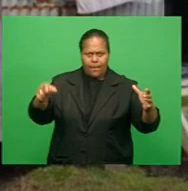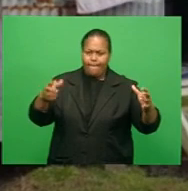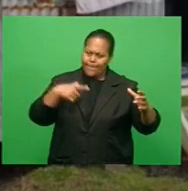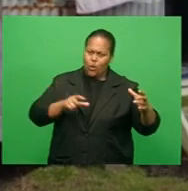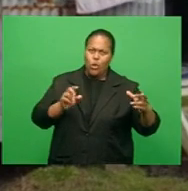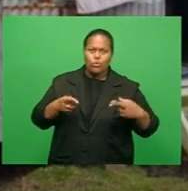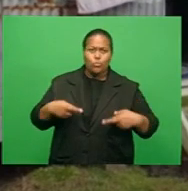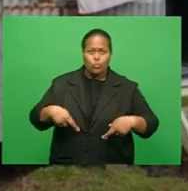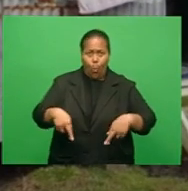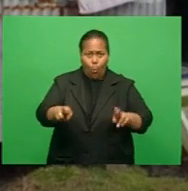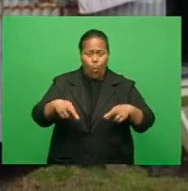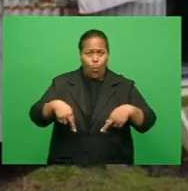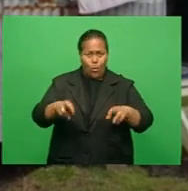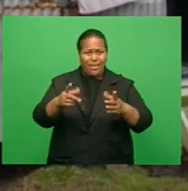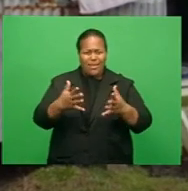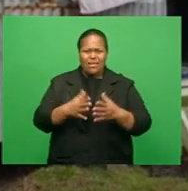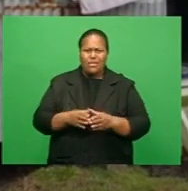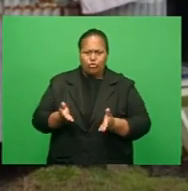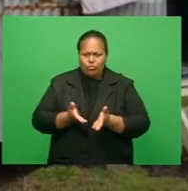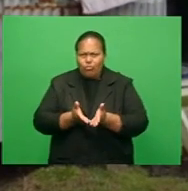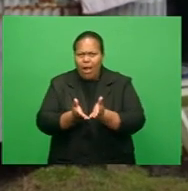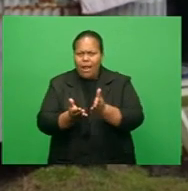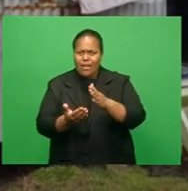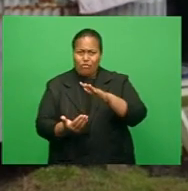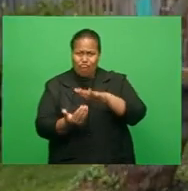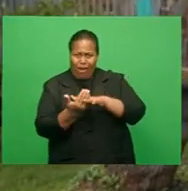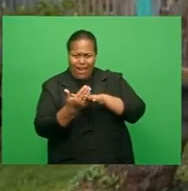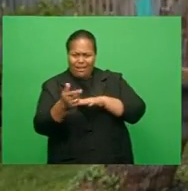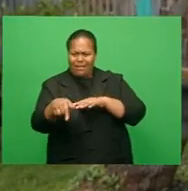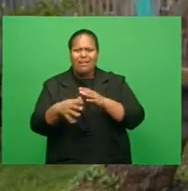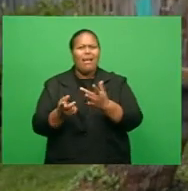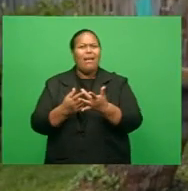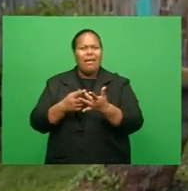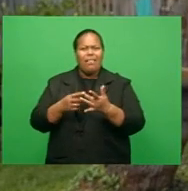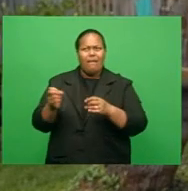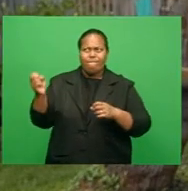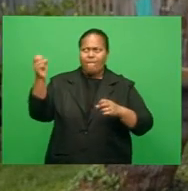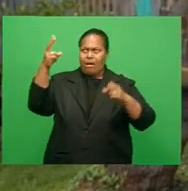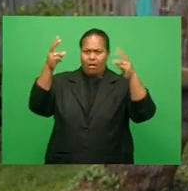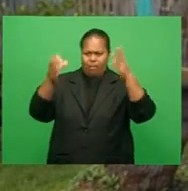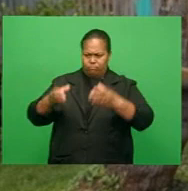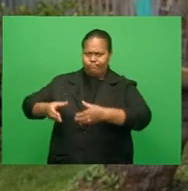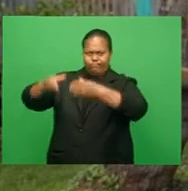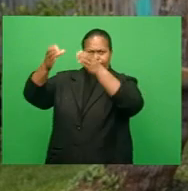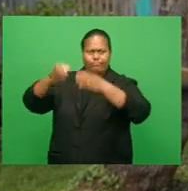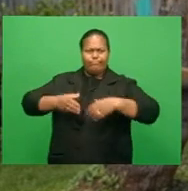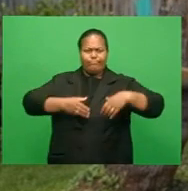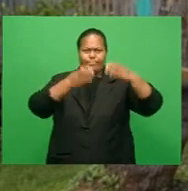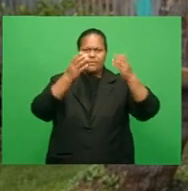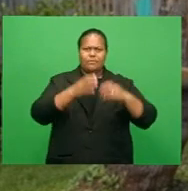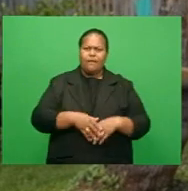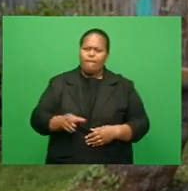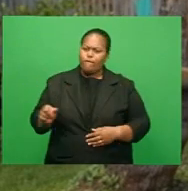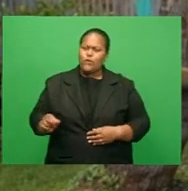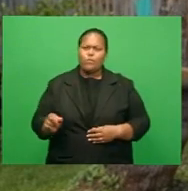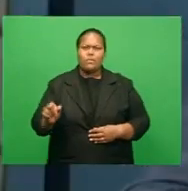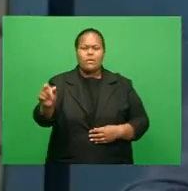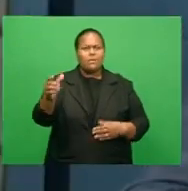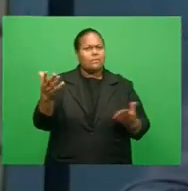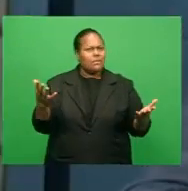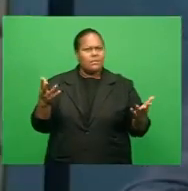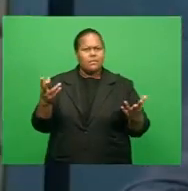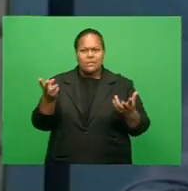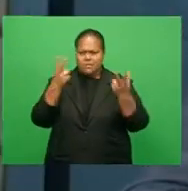the drainage, the sewer, the street lights, the footpath, the surveys that comes in, the civil work that is required. So it's a